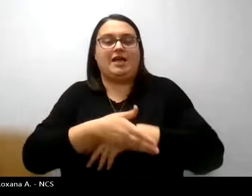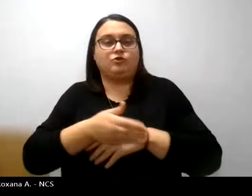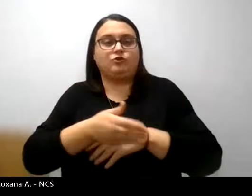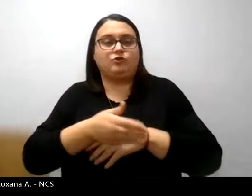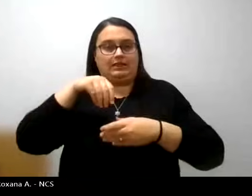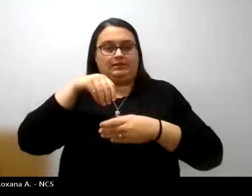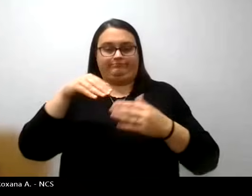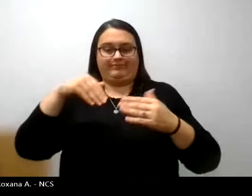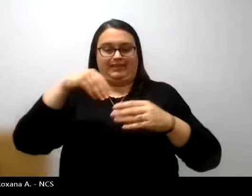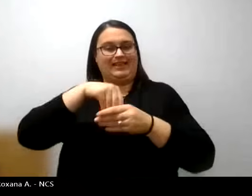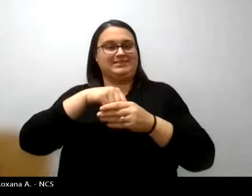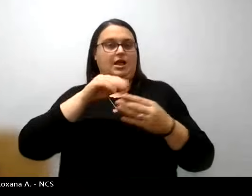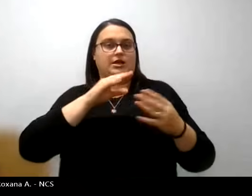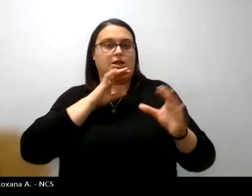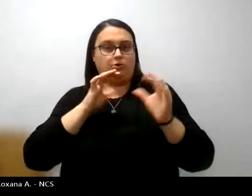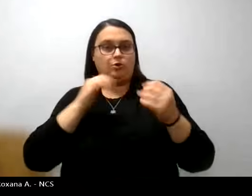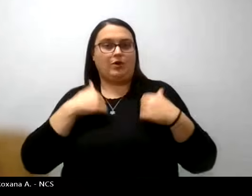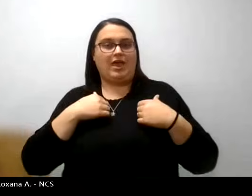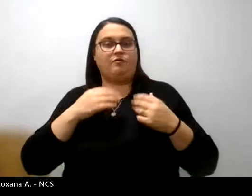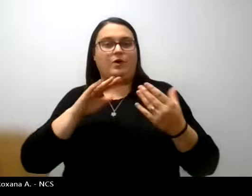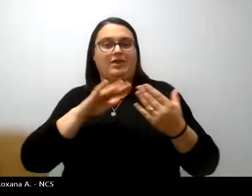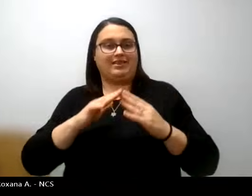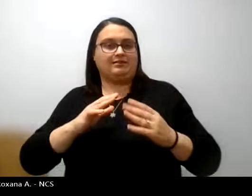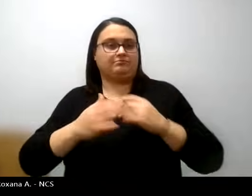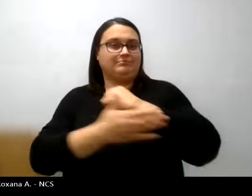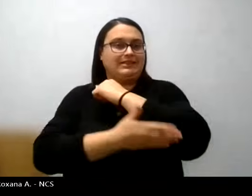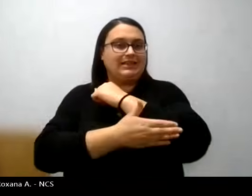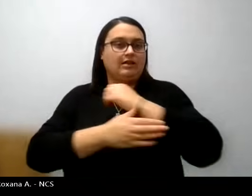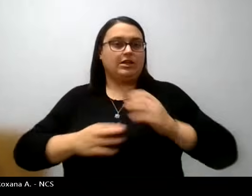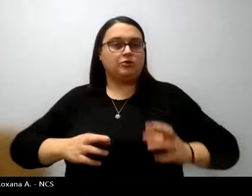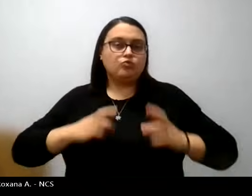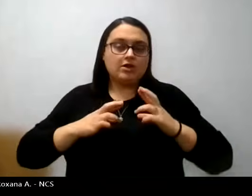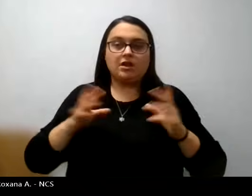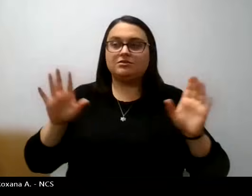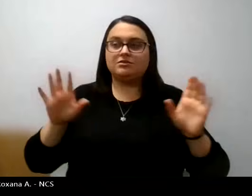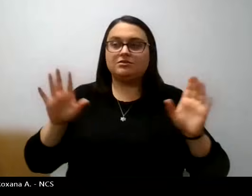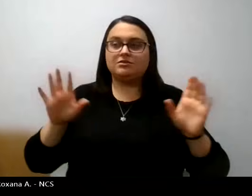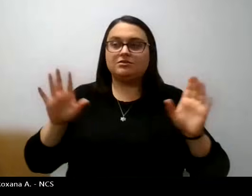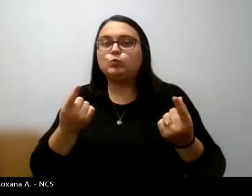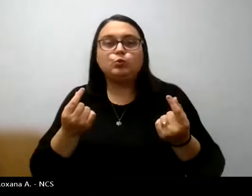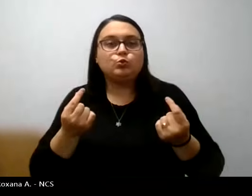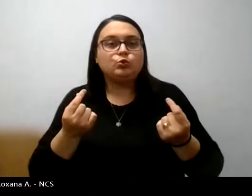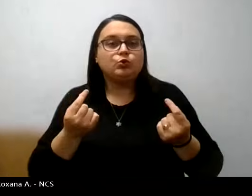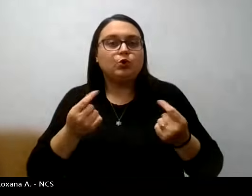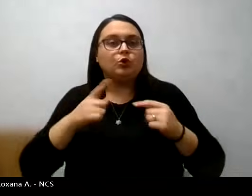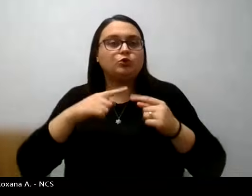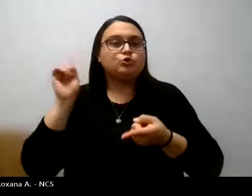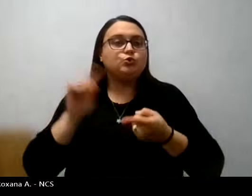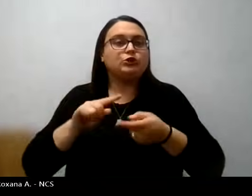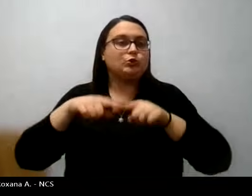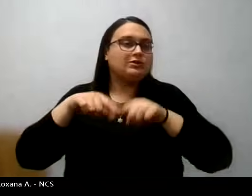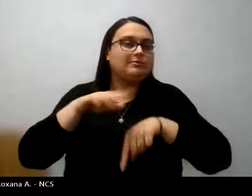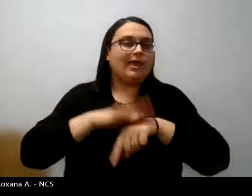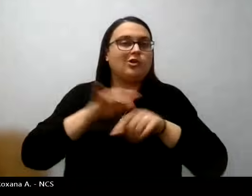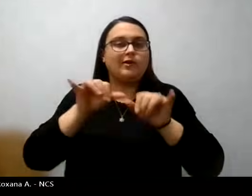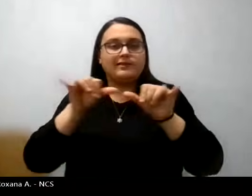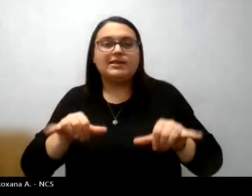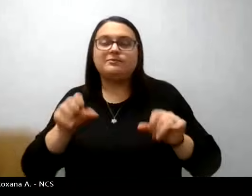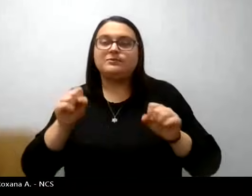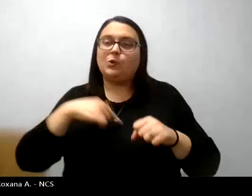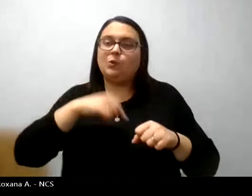communication that we have with county residents to try to figure out, hey, what can we do to reduce demand on the system so that we